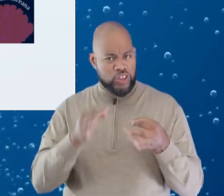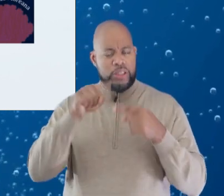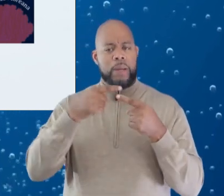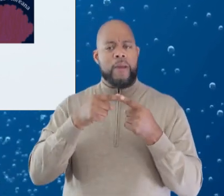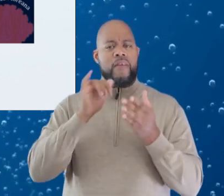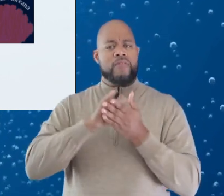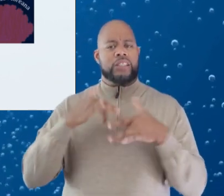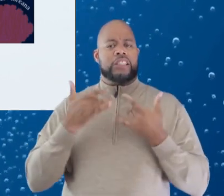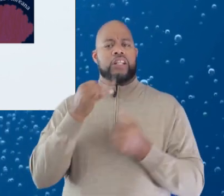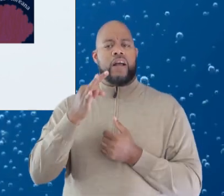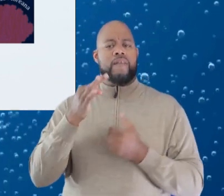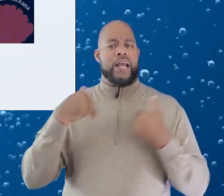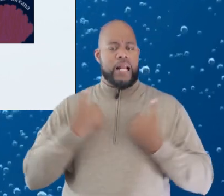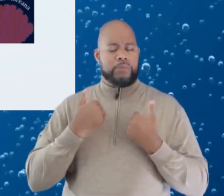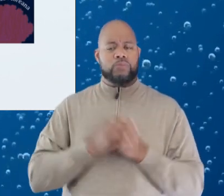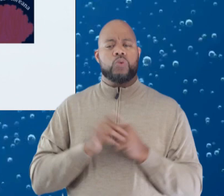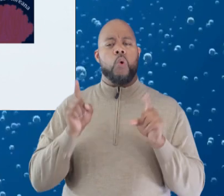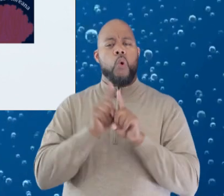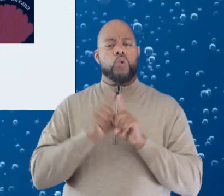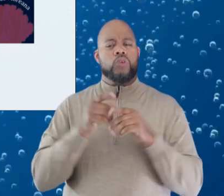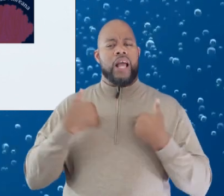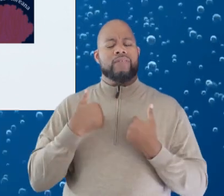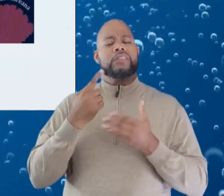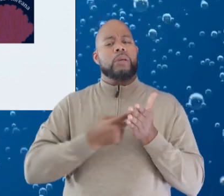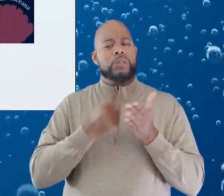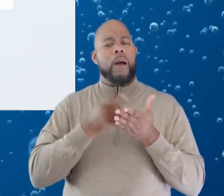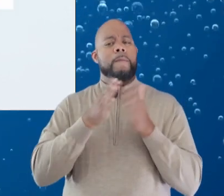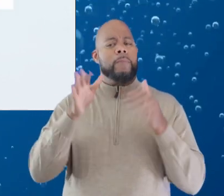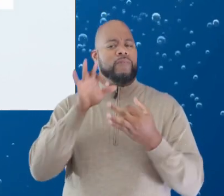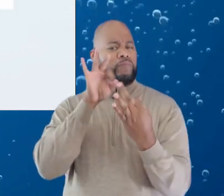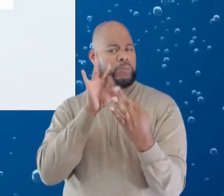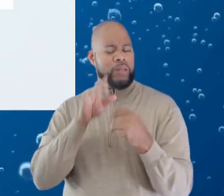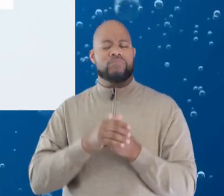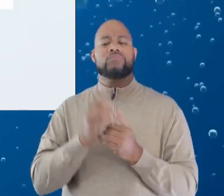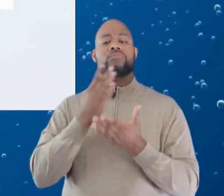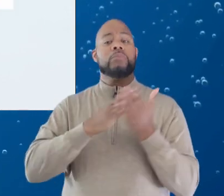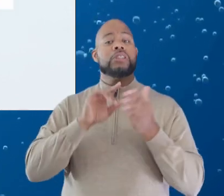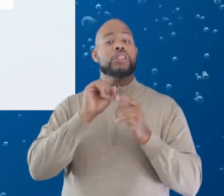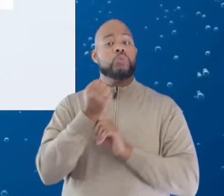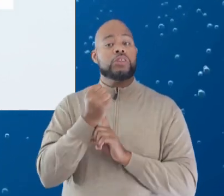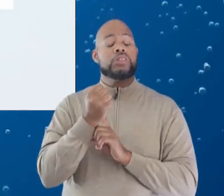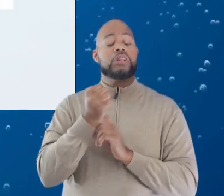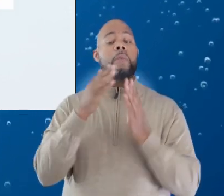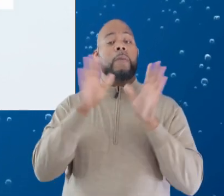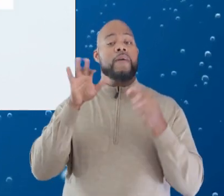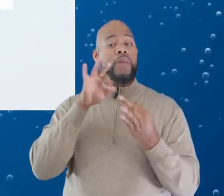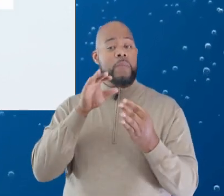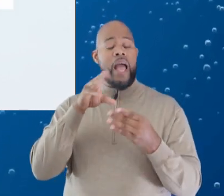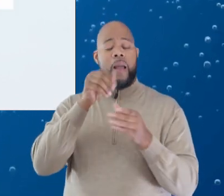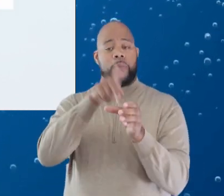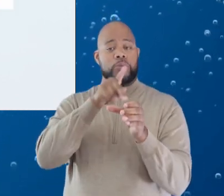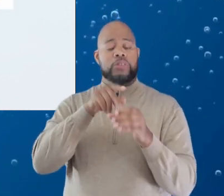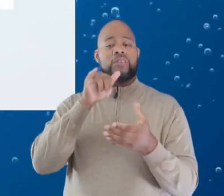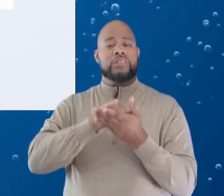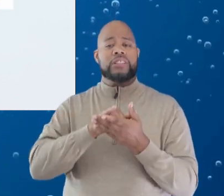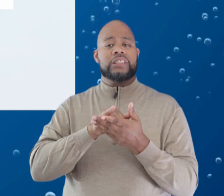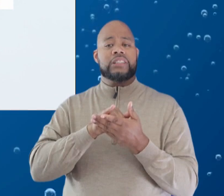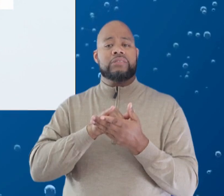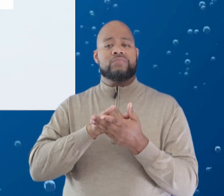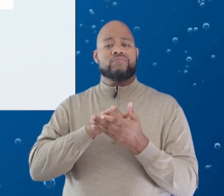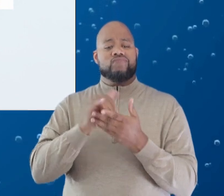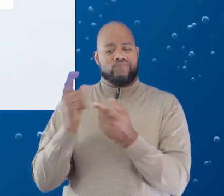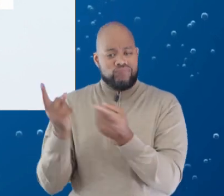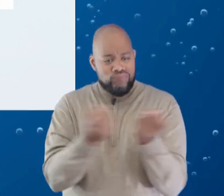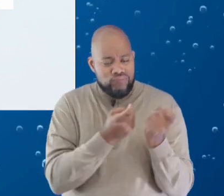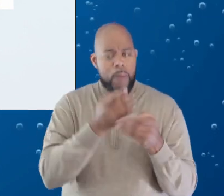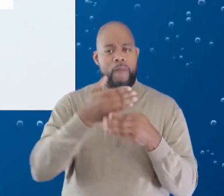decisions about the status of species. There's also, at times, public input. In some cases, public input and participation are solicited